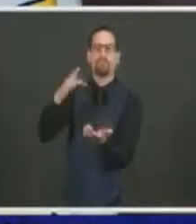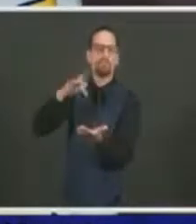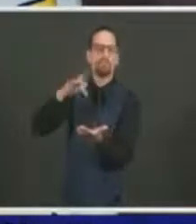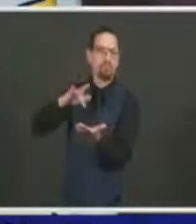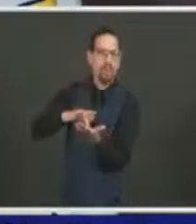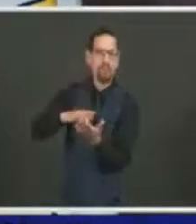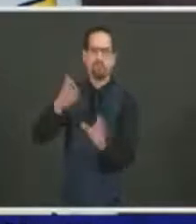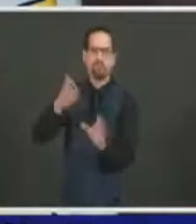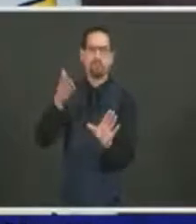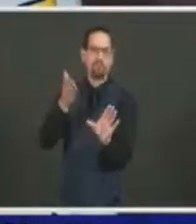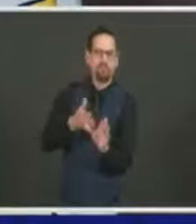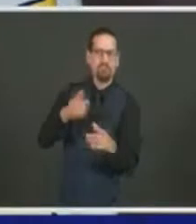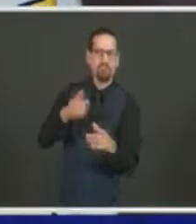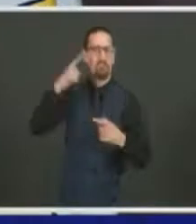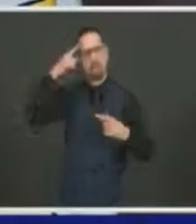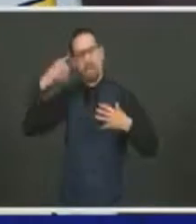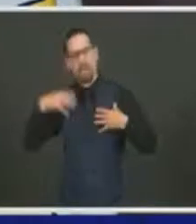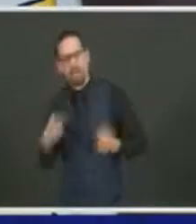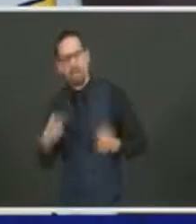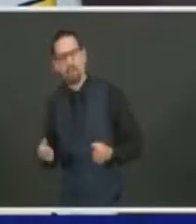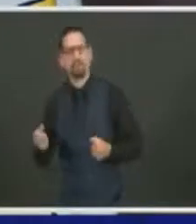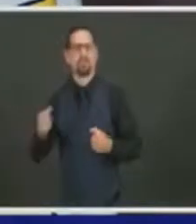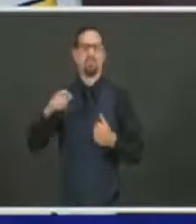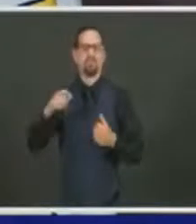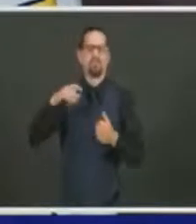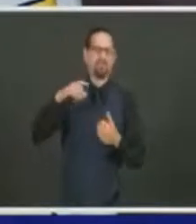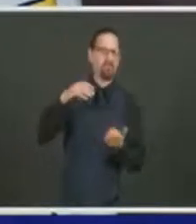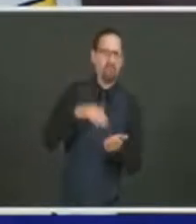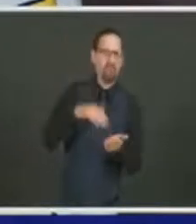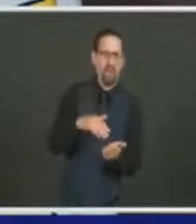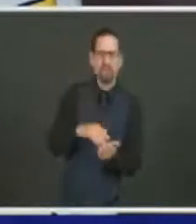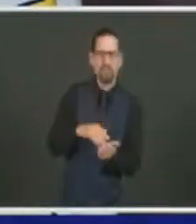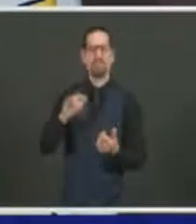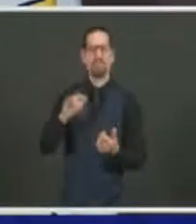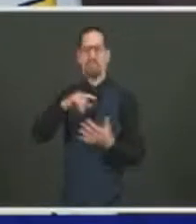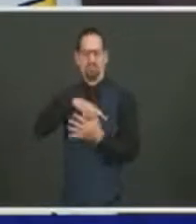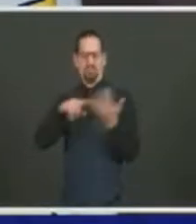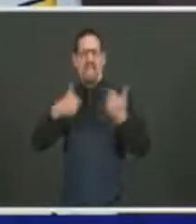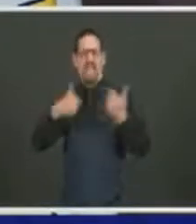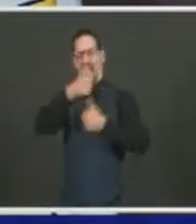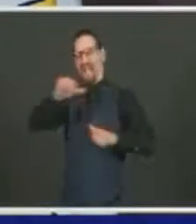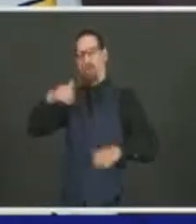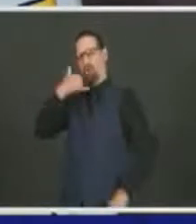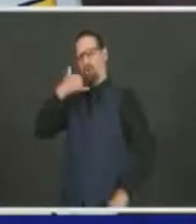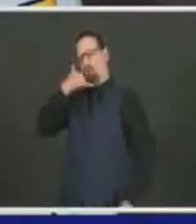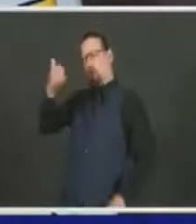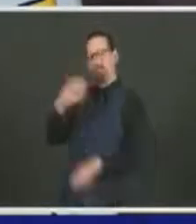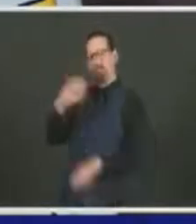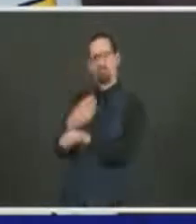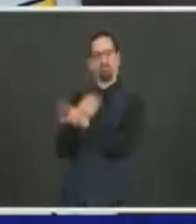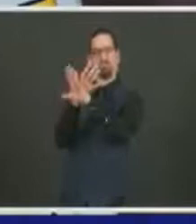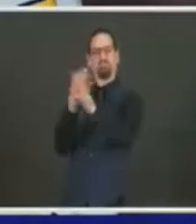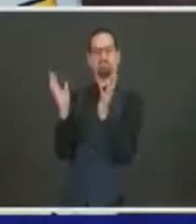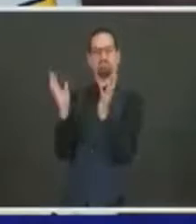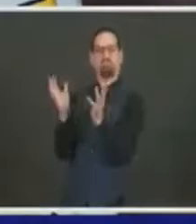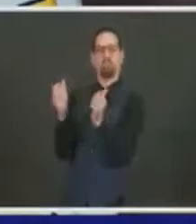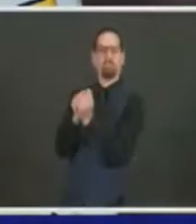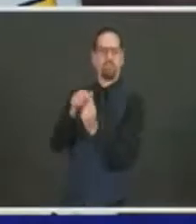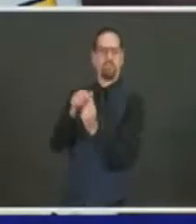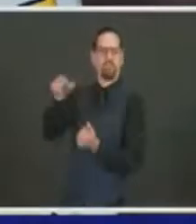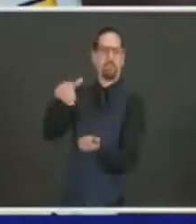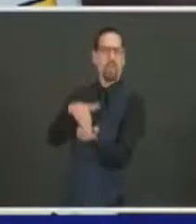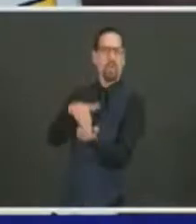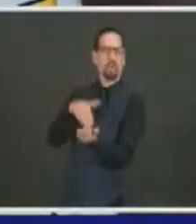care conducted by video conference or over the telephone, and reimbursement rates have to be the